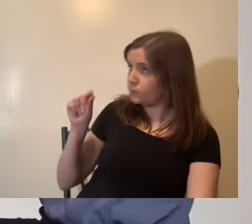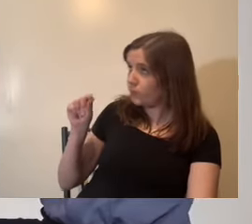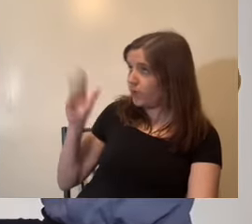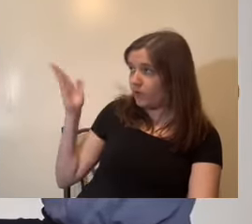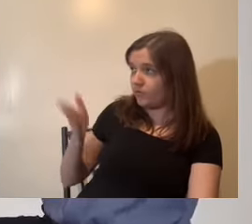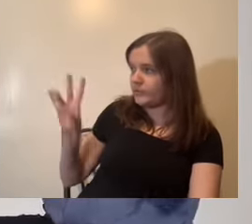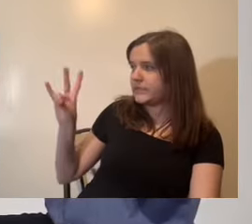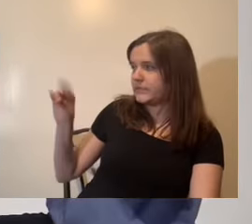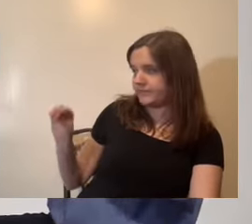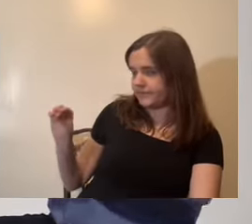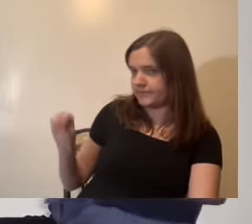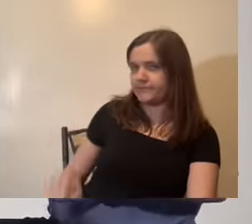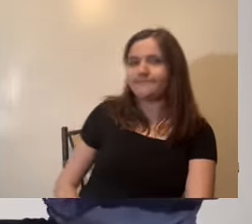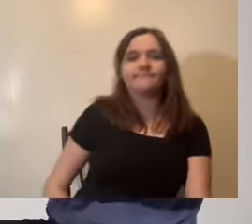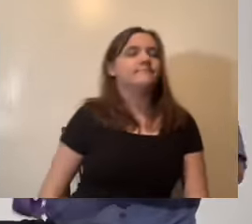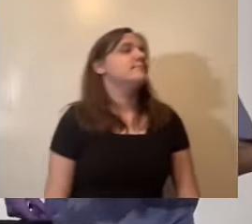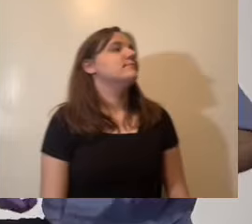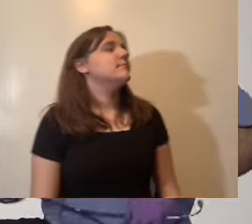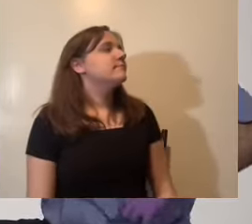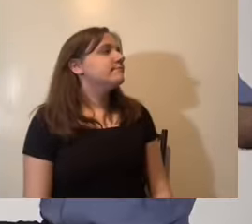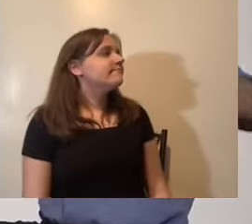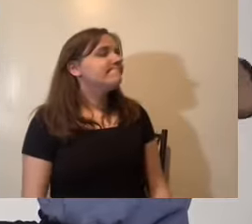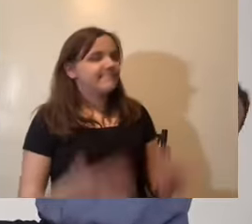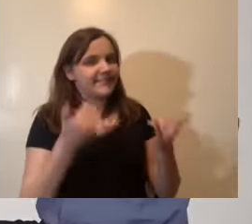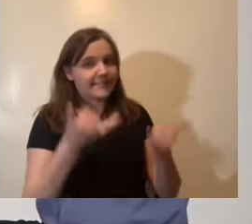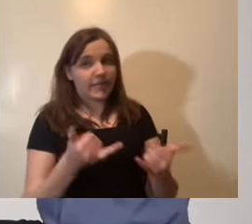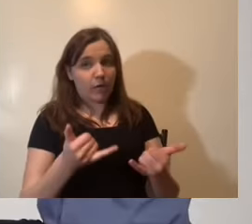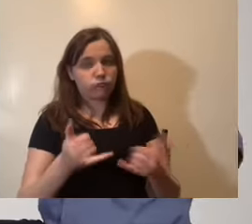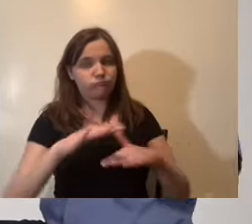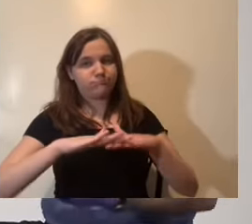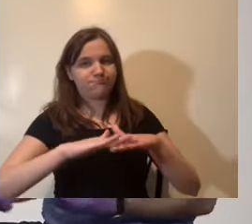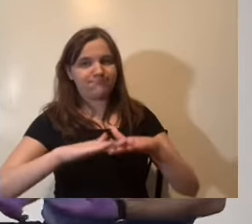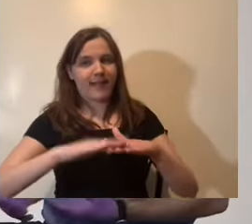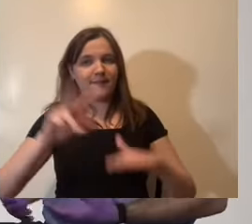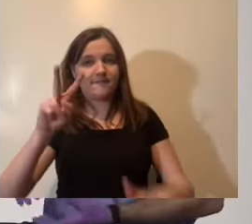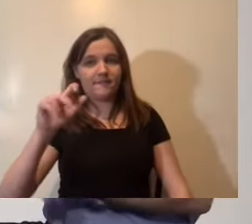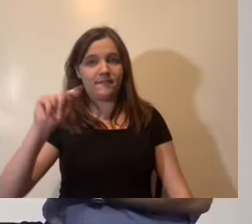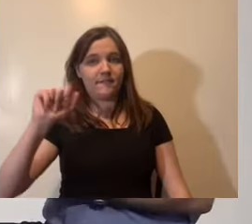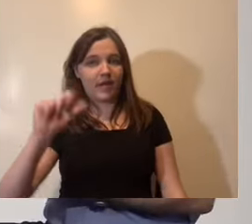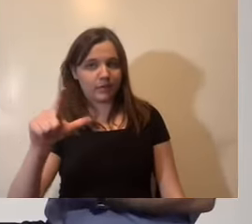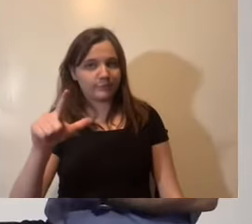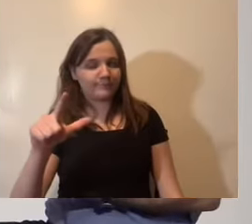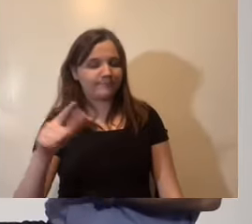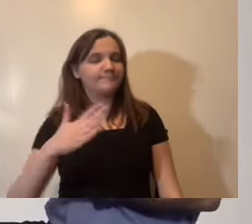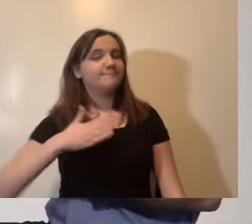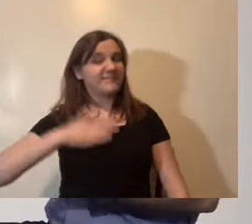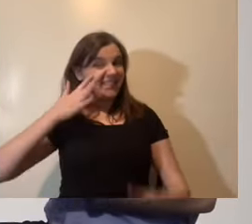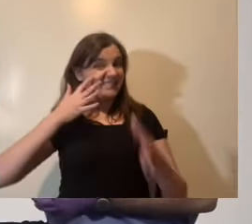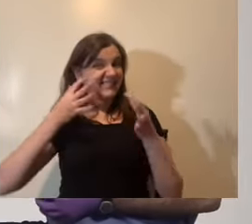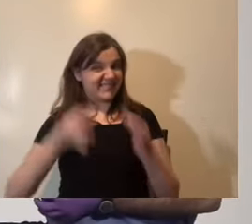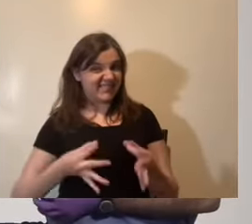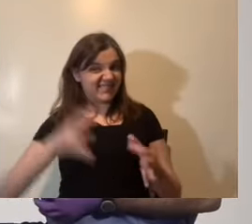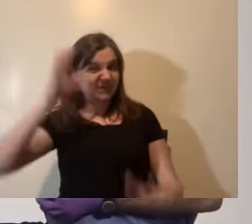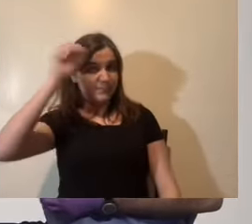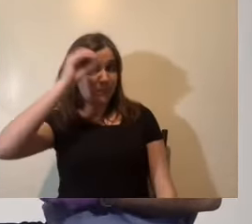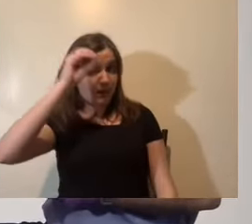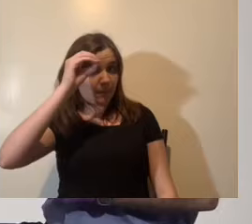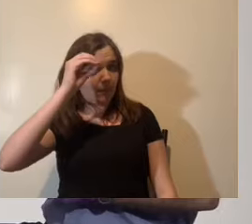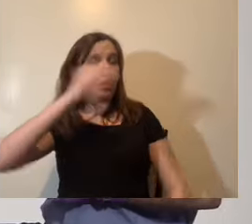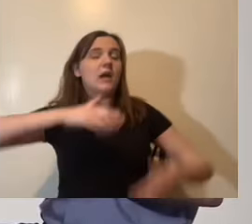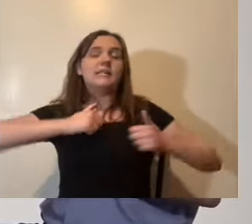All right, so now that I've got my baseline vitals, my field impression of the patient is that she's having an asthma